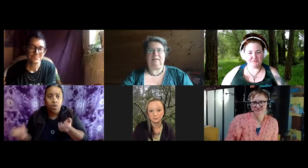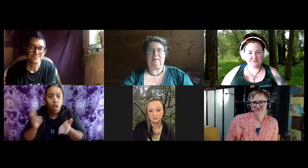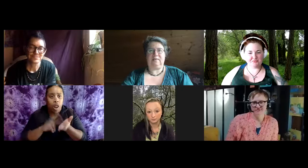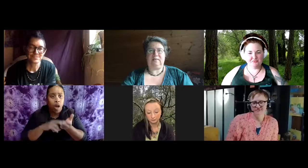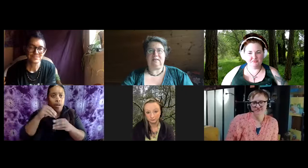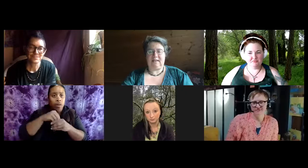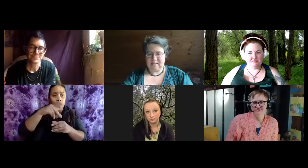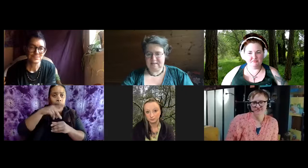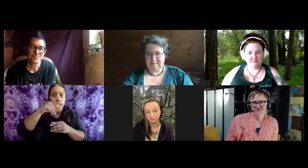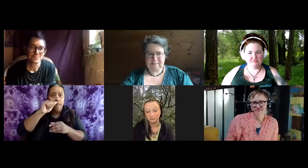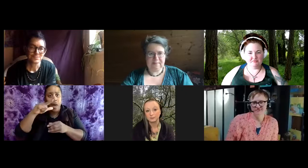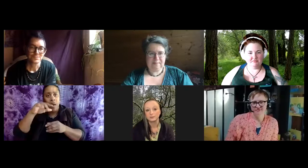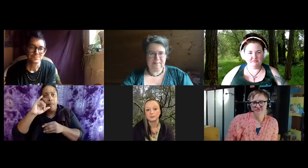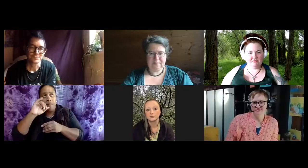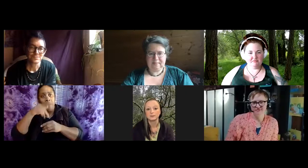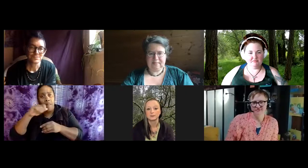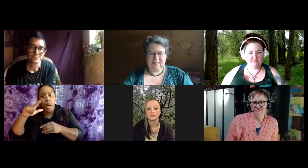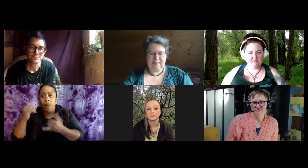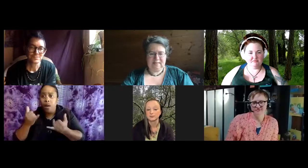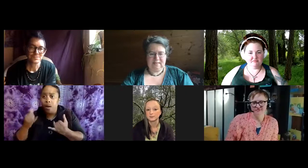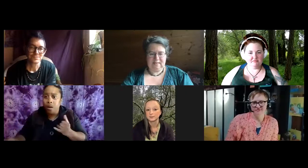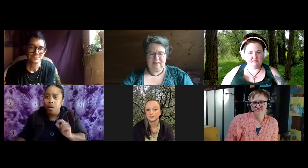There we go, getting in.